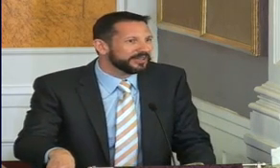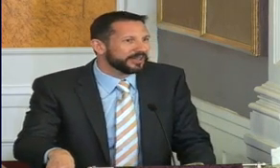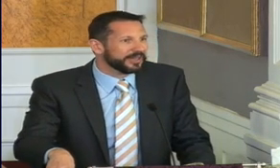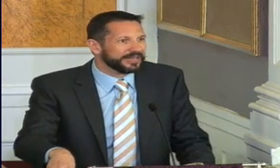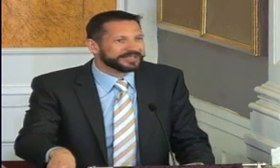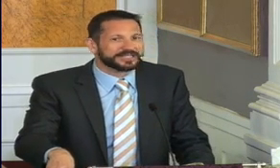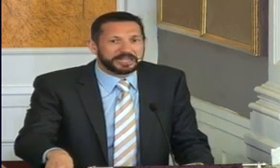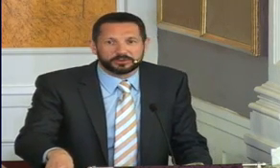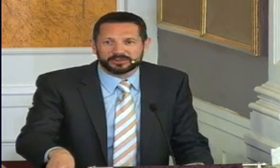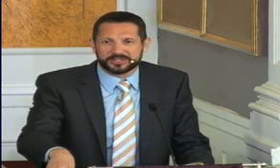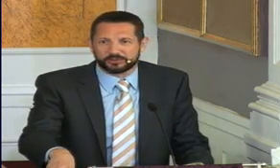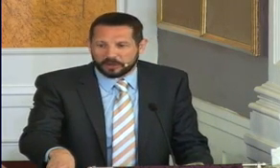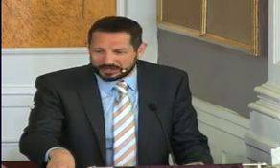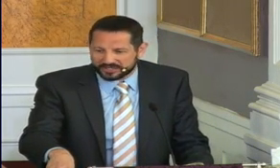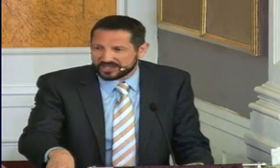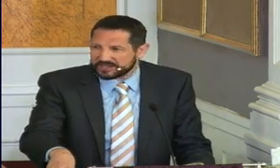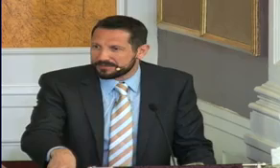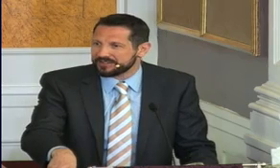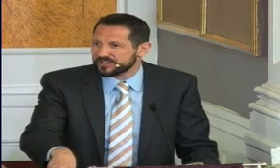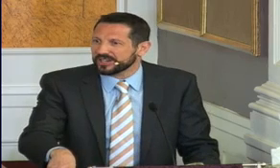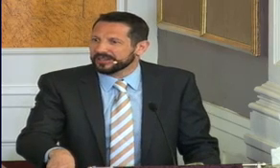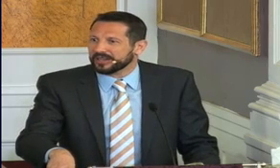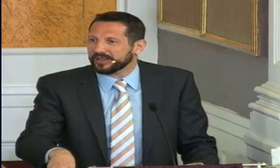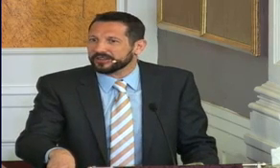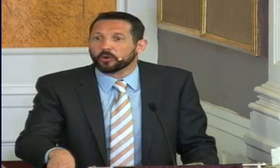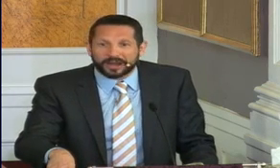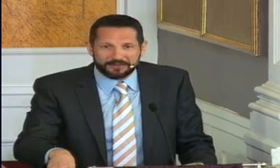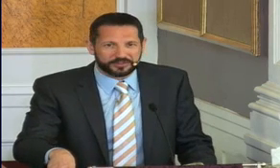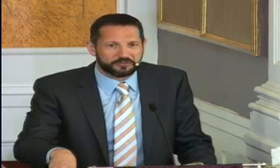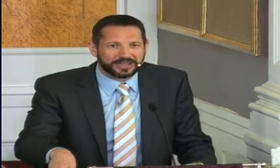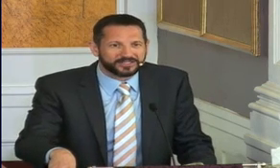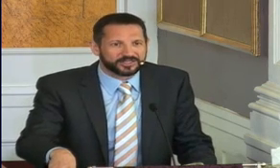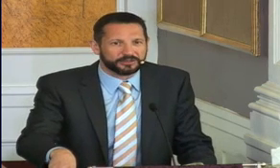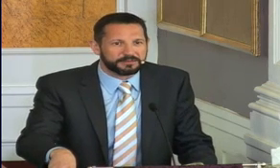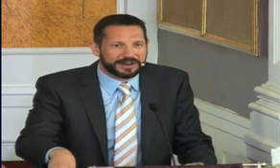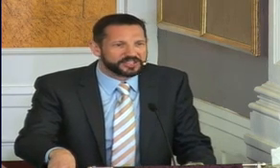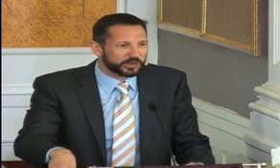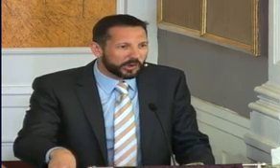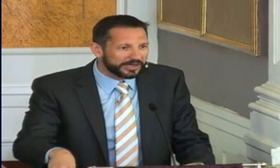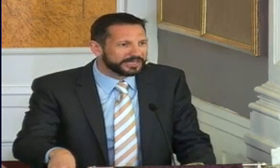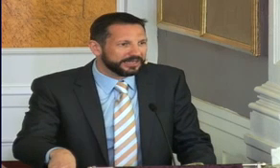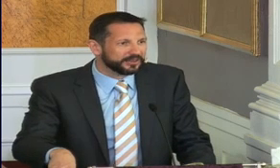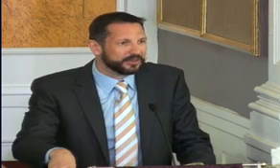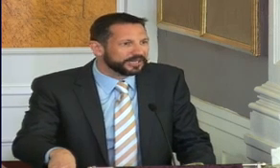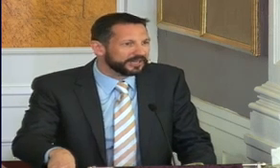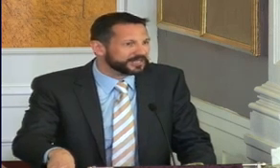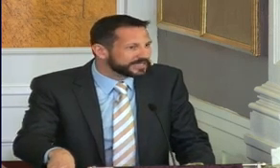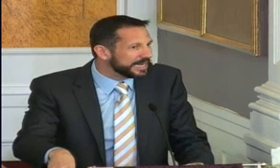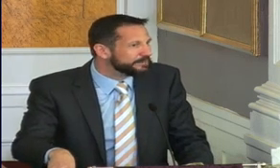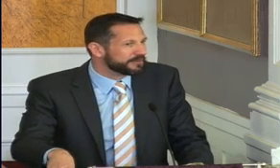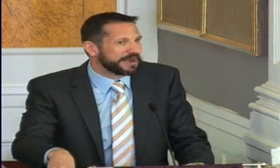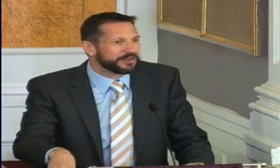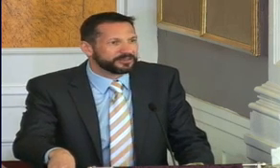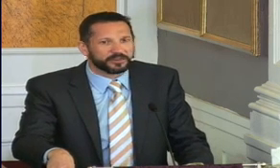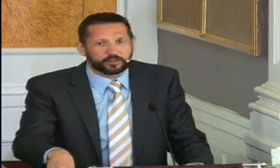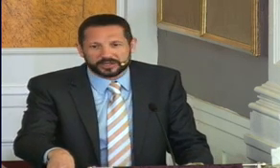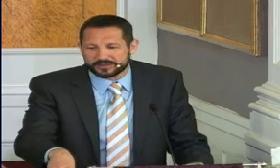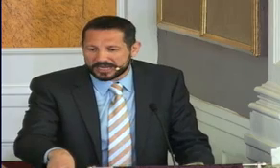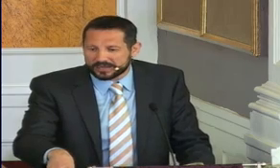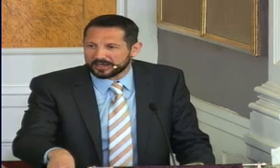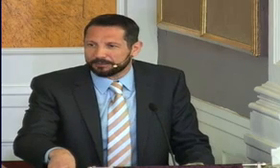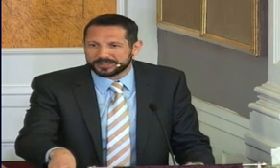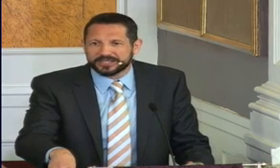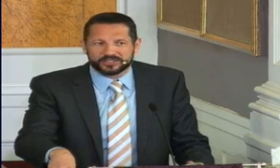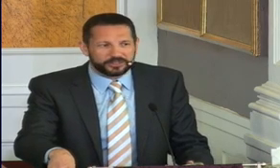marriage is as equal to opposite-gender marriage, that all have the right to marriage equality, not only in our state but around the